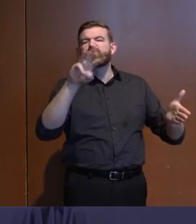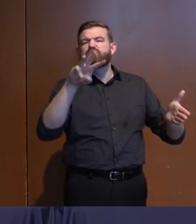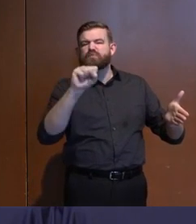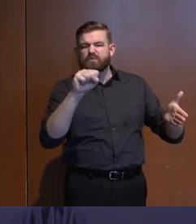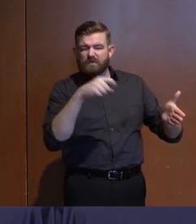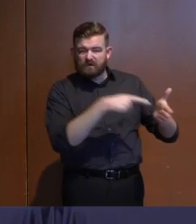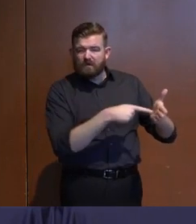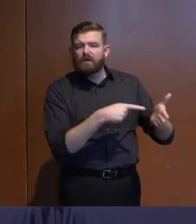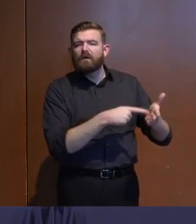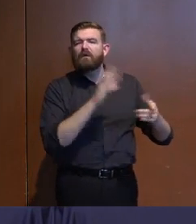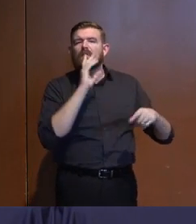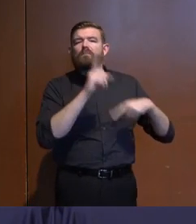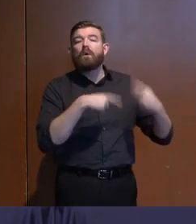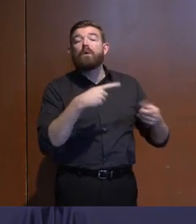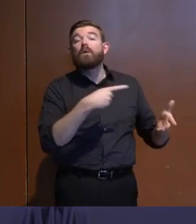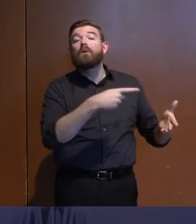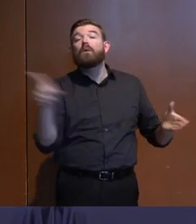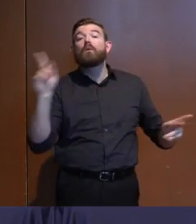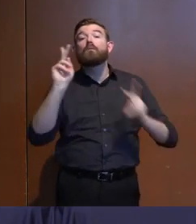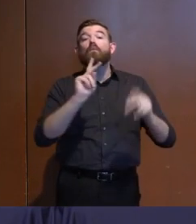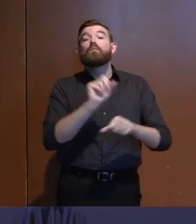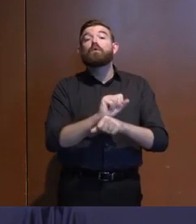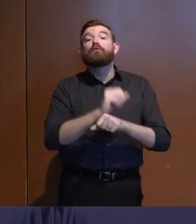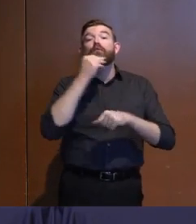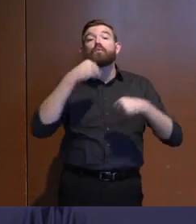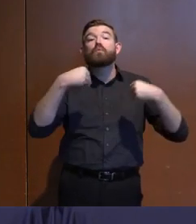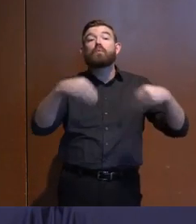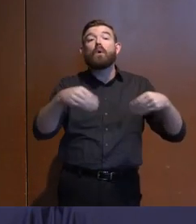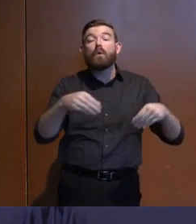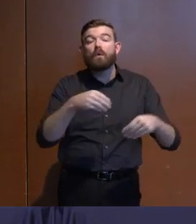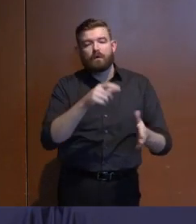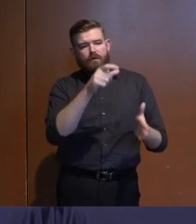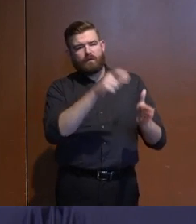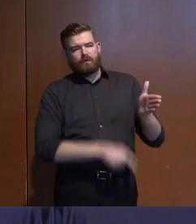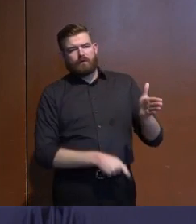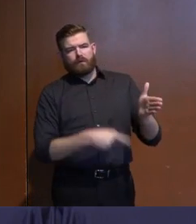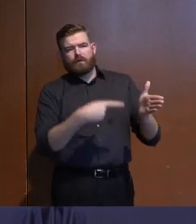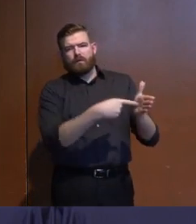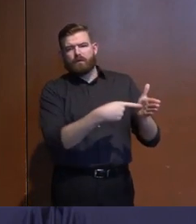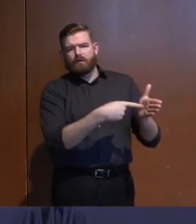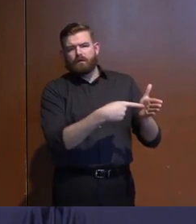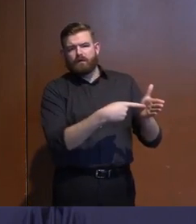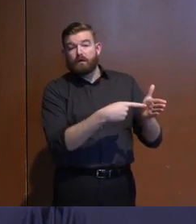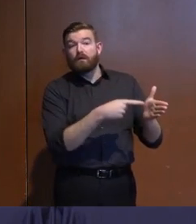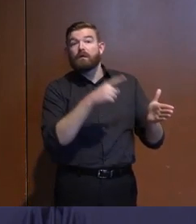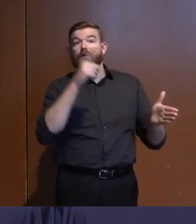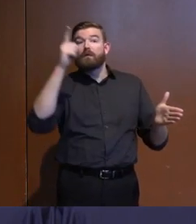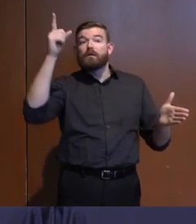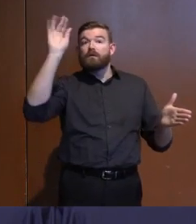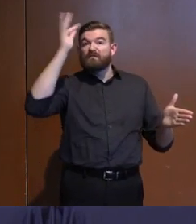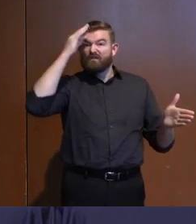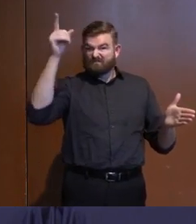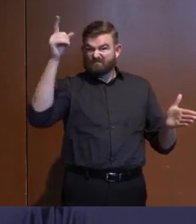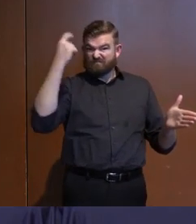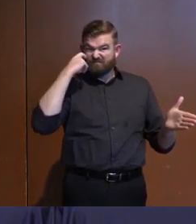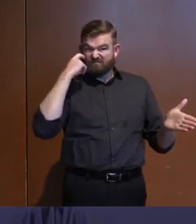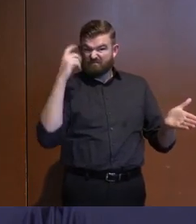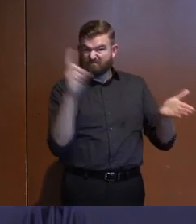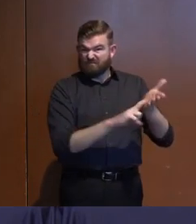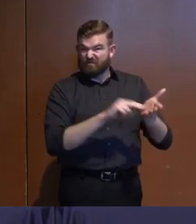workers on the front lines of this response. The federal bill that was signed by the president yesterday actually includes